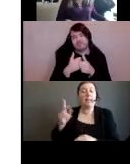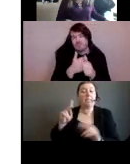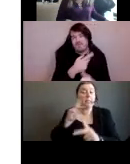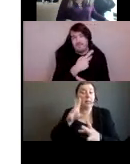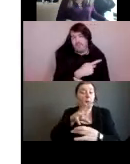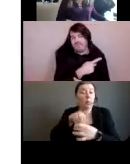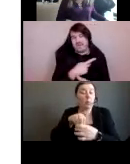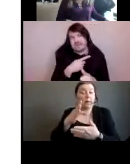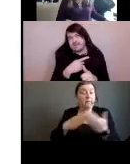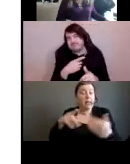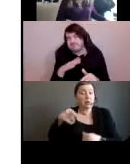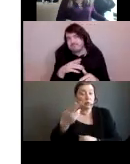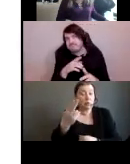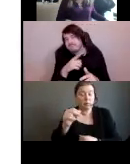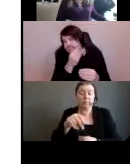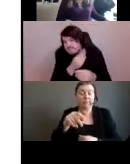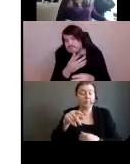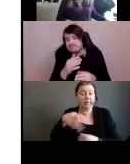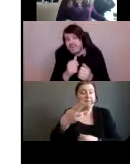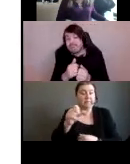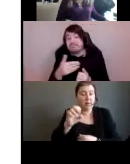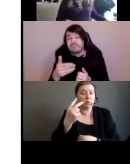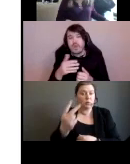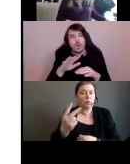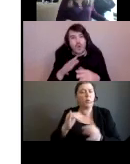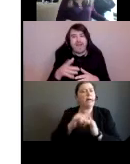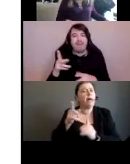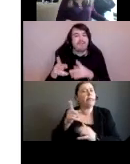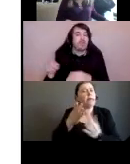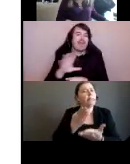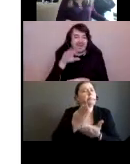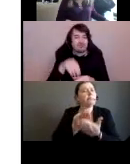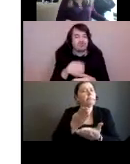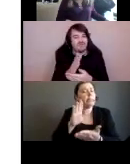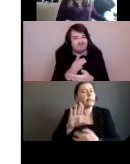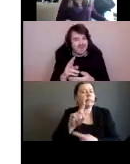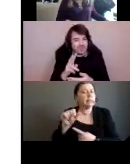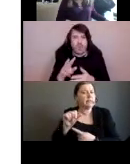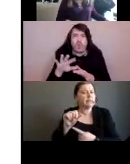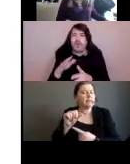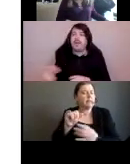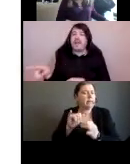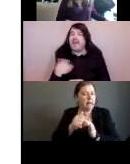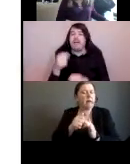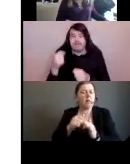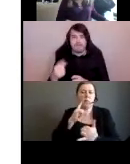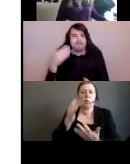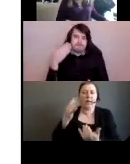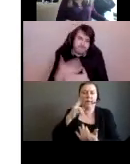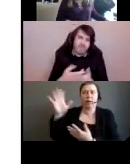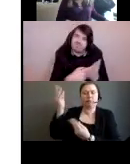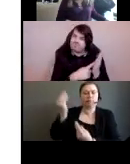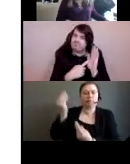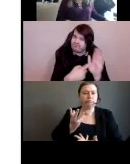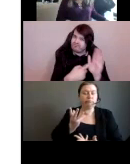2, how they will demonstrate a condition or a disability. So as soon as that info